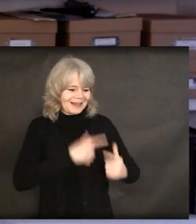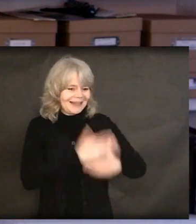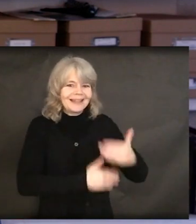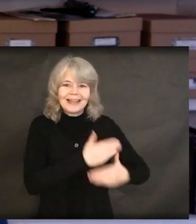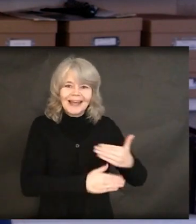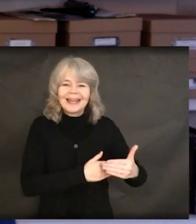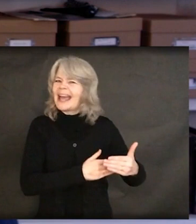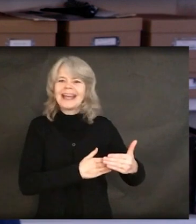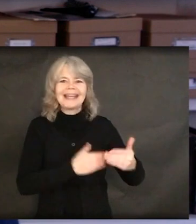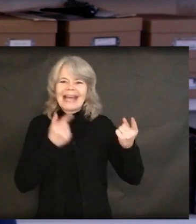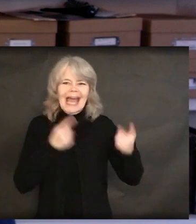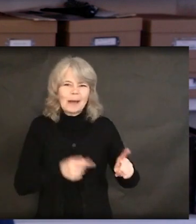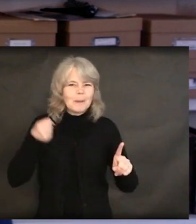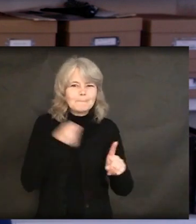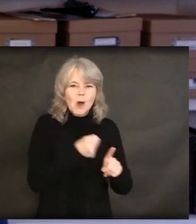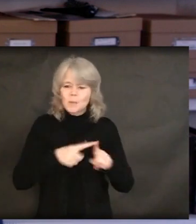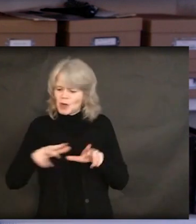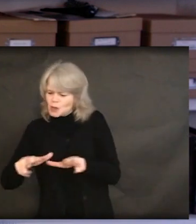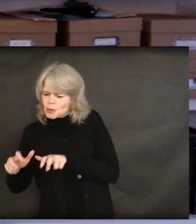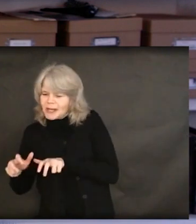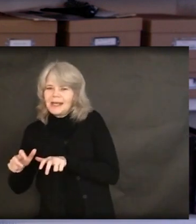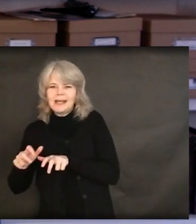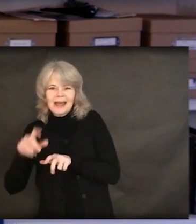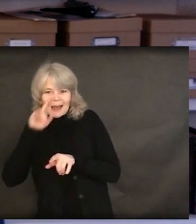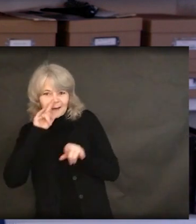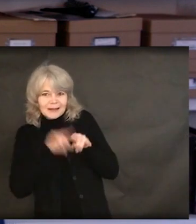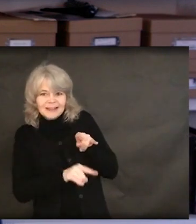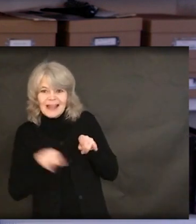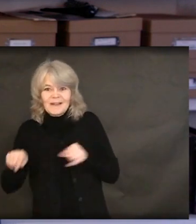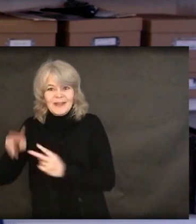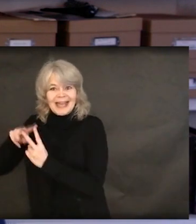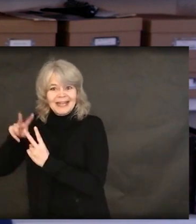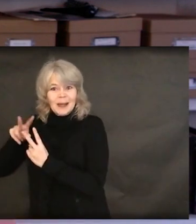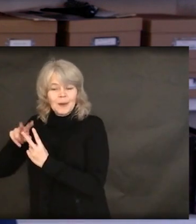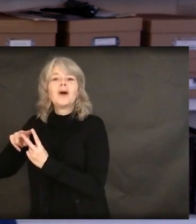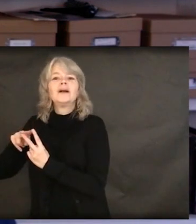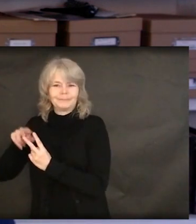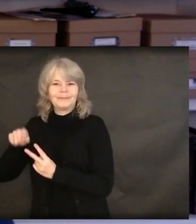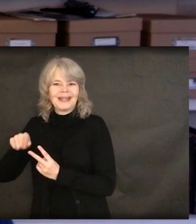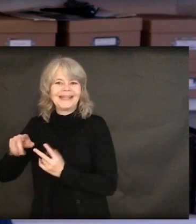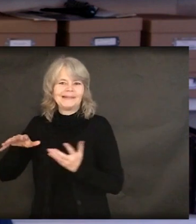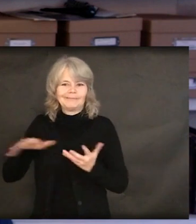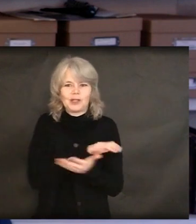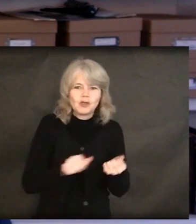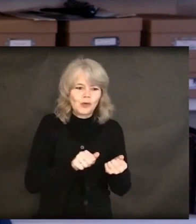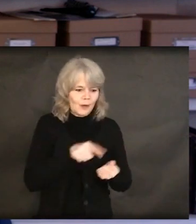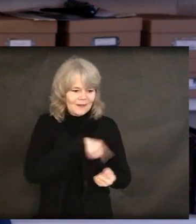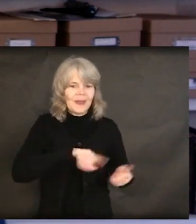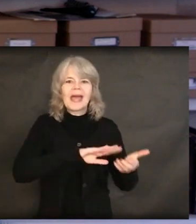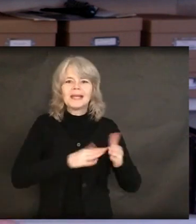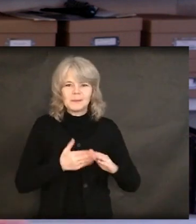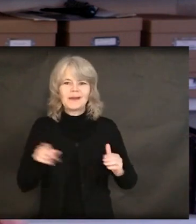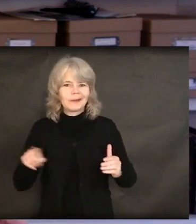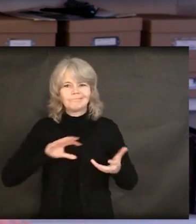greed, mistrust, and deception of one couple starts to tear the community apart.